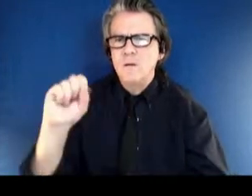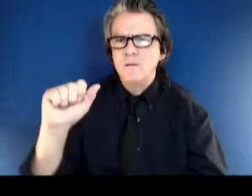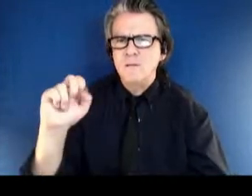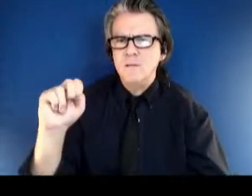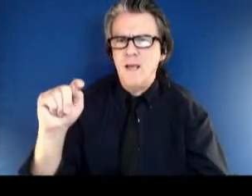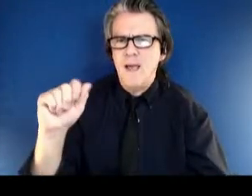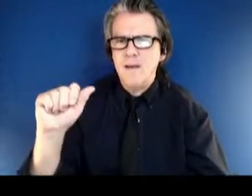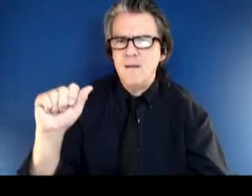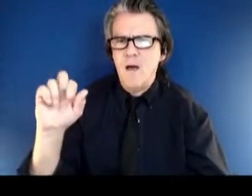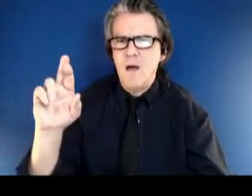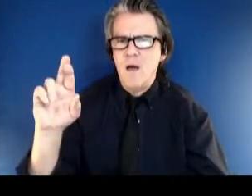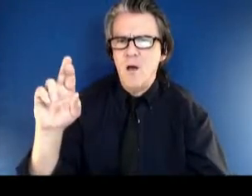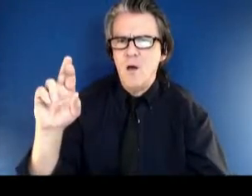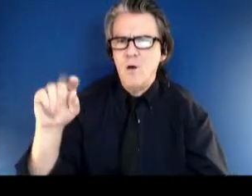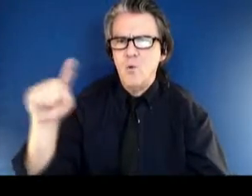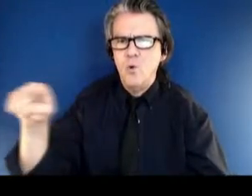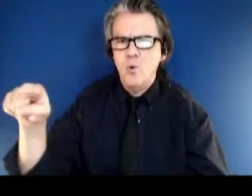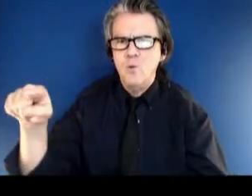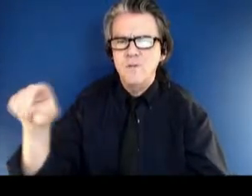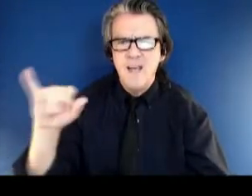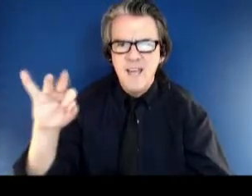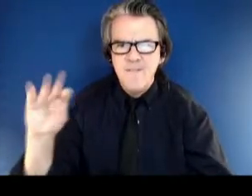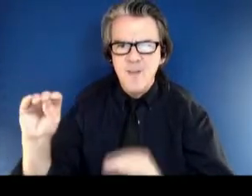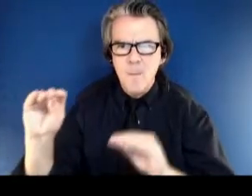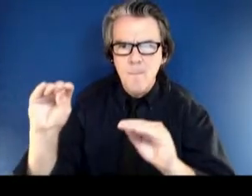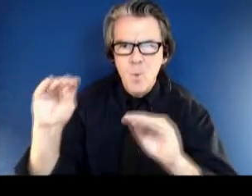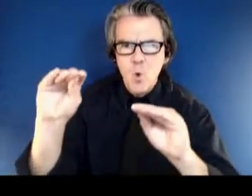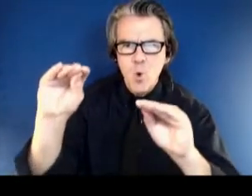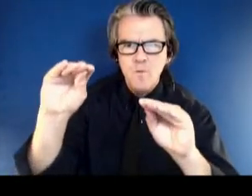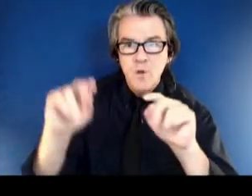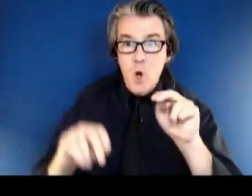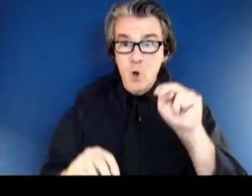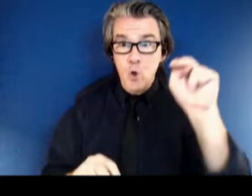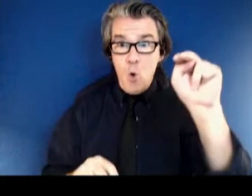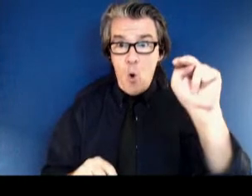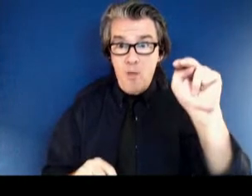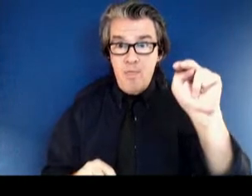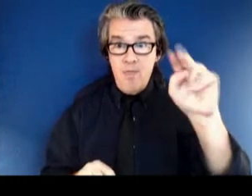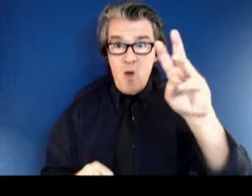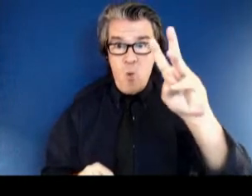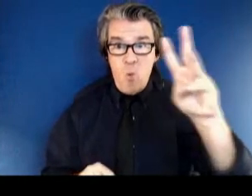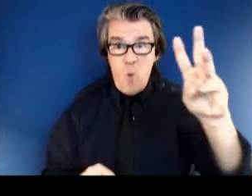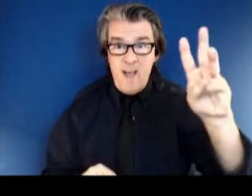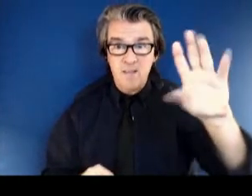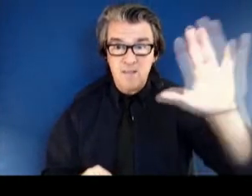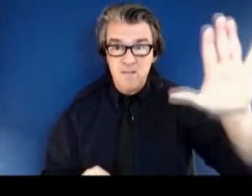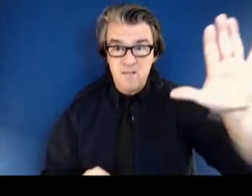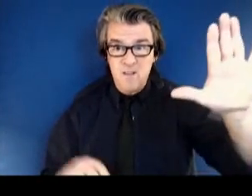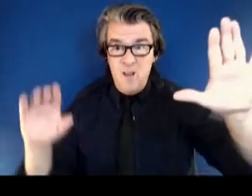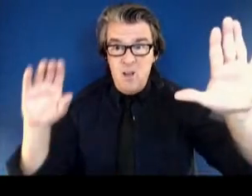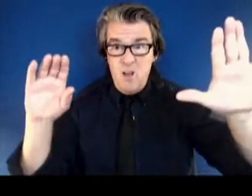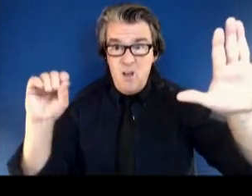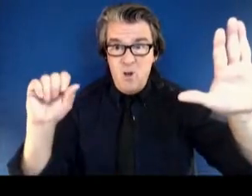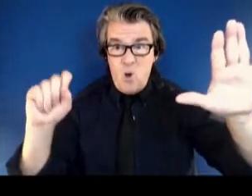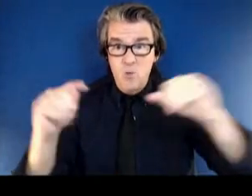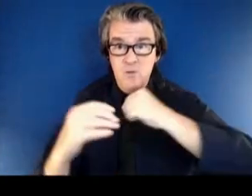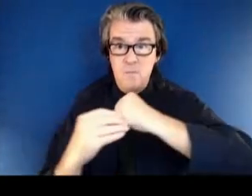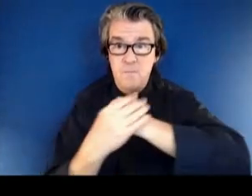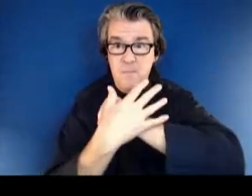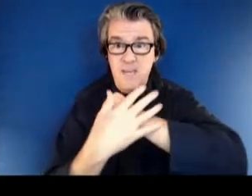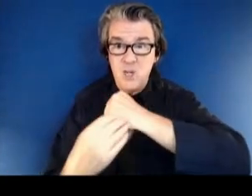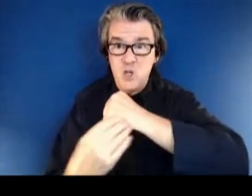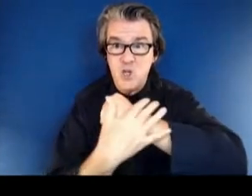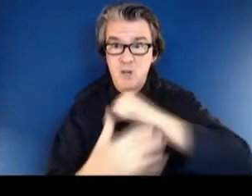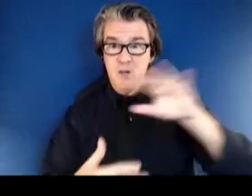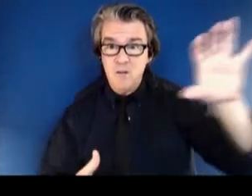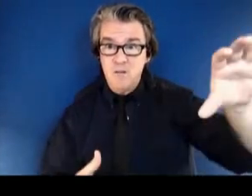were to expand over to the North Coast, which it might, is there or are there any resource centers being open for